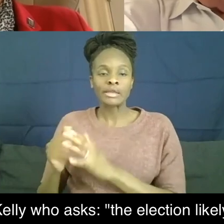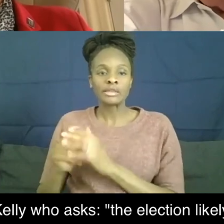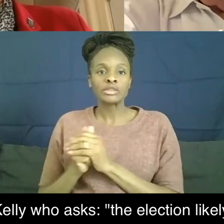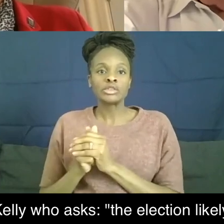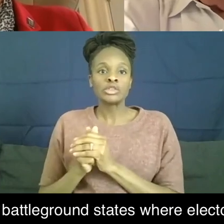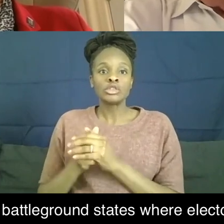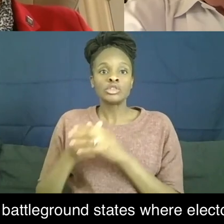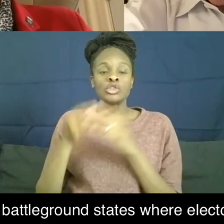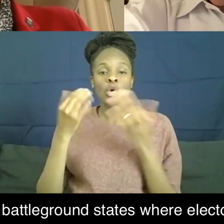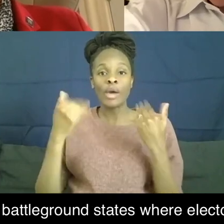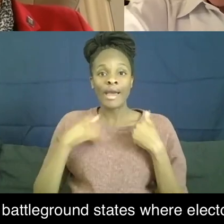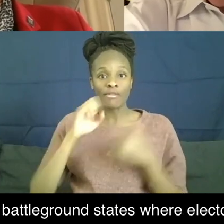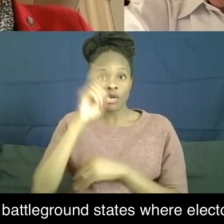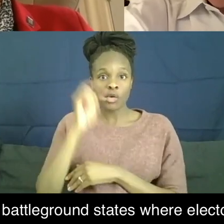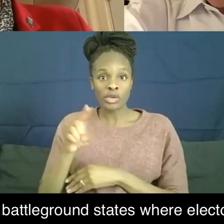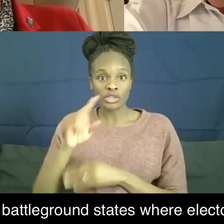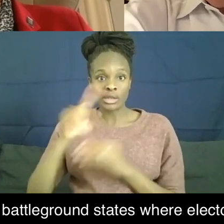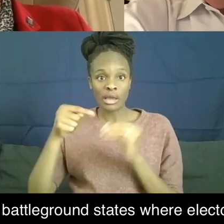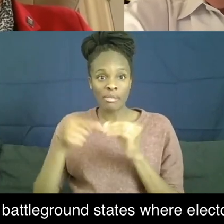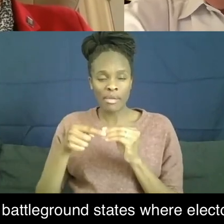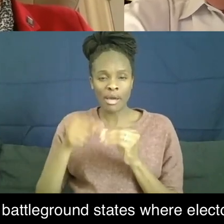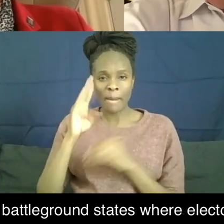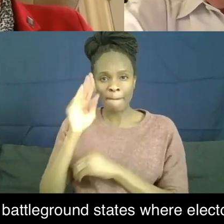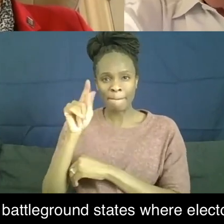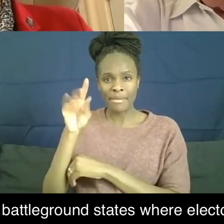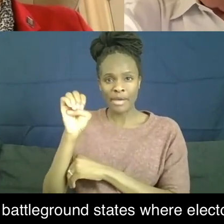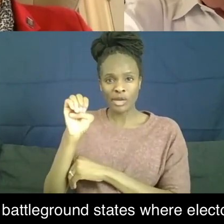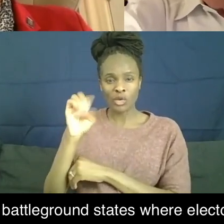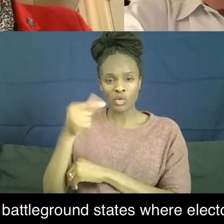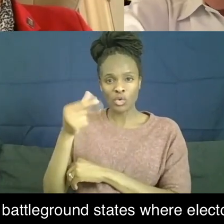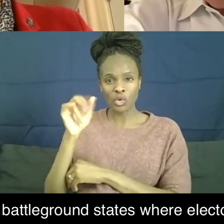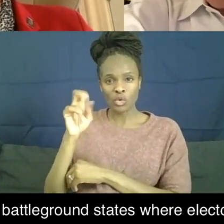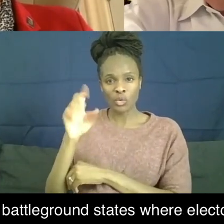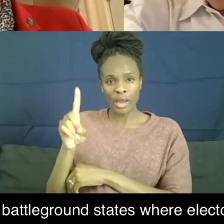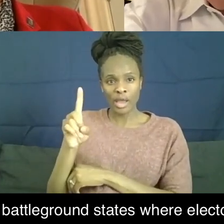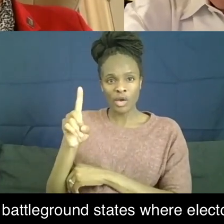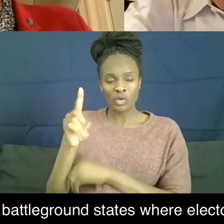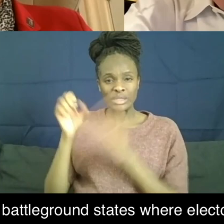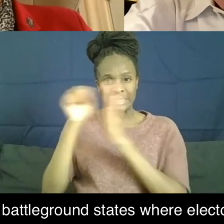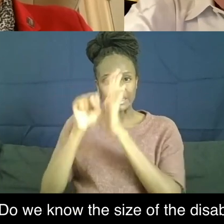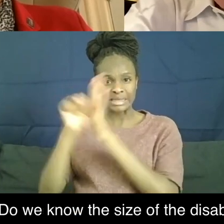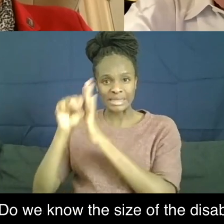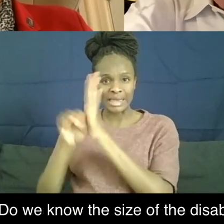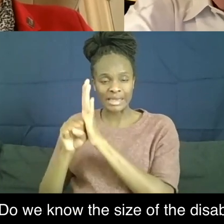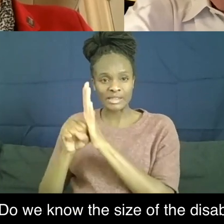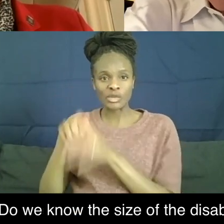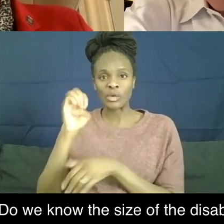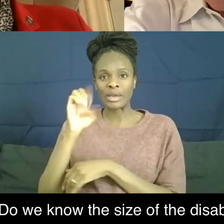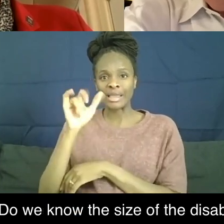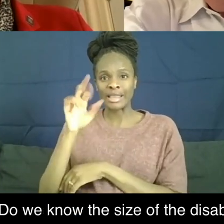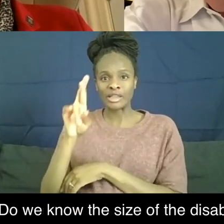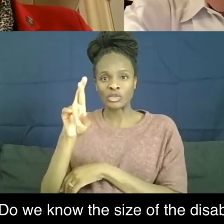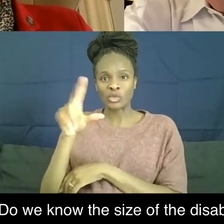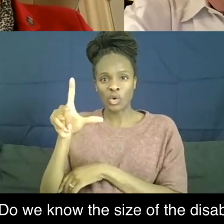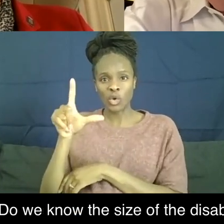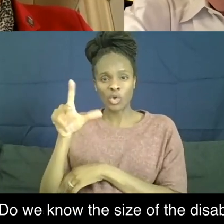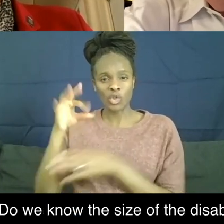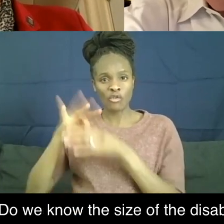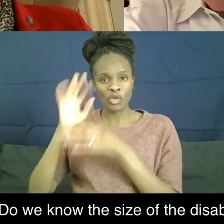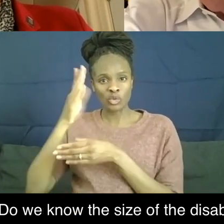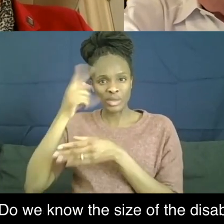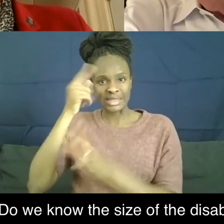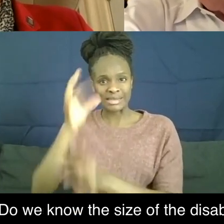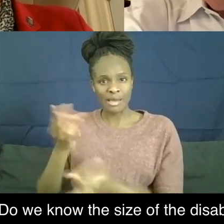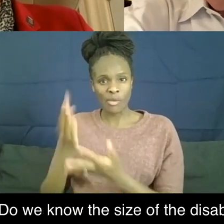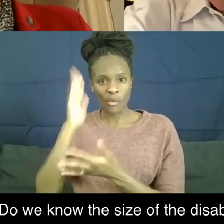handful of battleground states where electoral votes will determine the overall outcome. Do we know the size of the